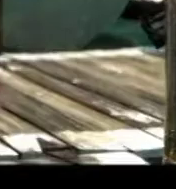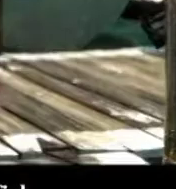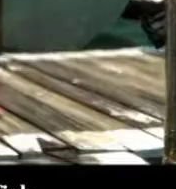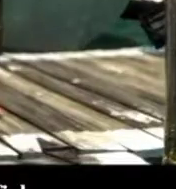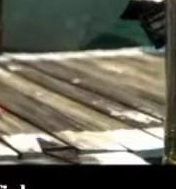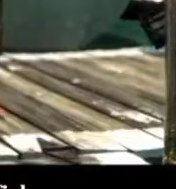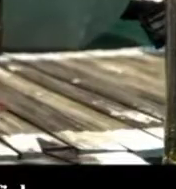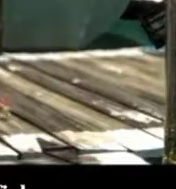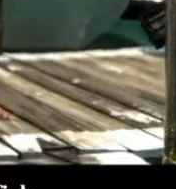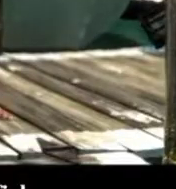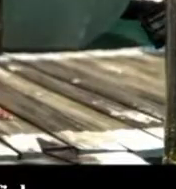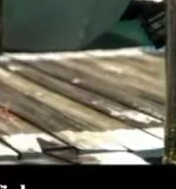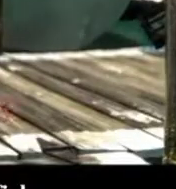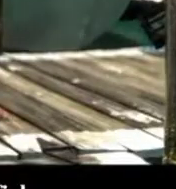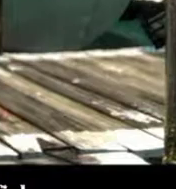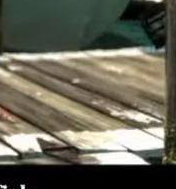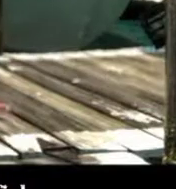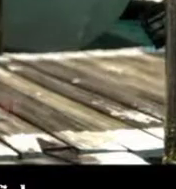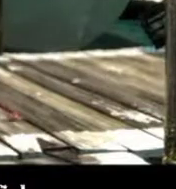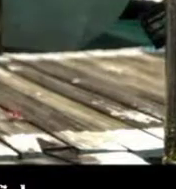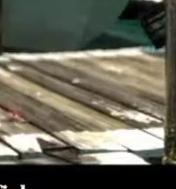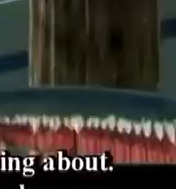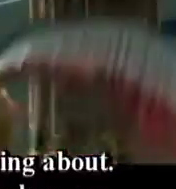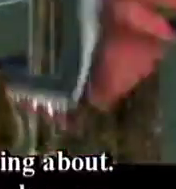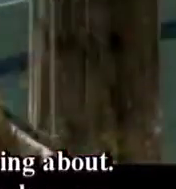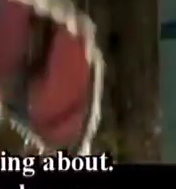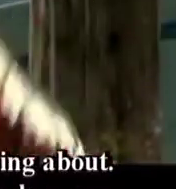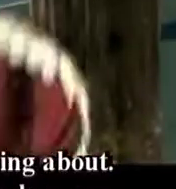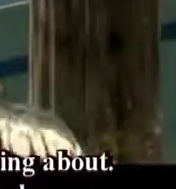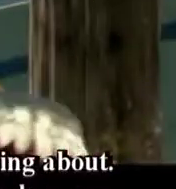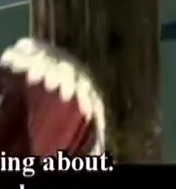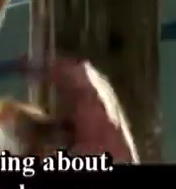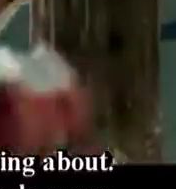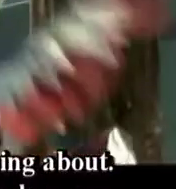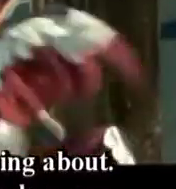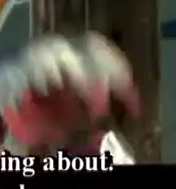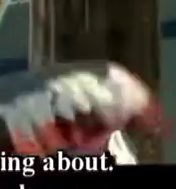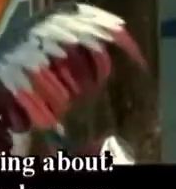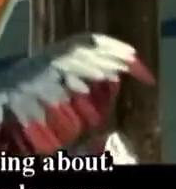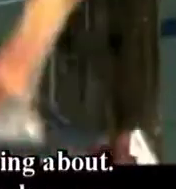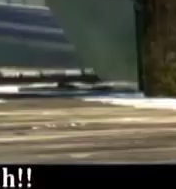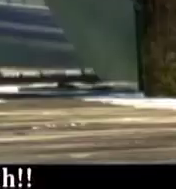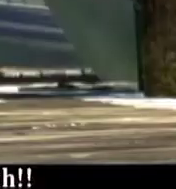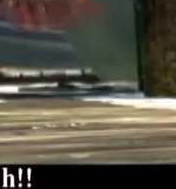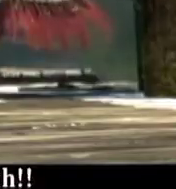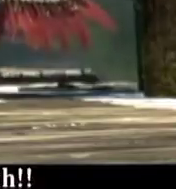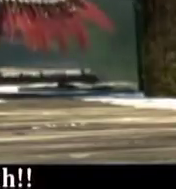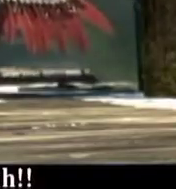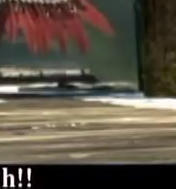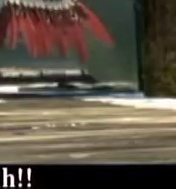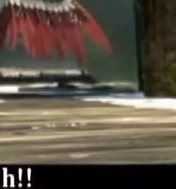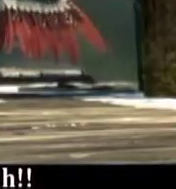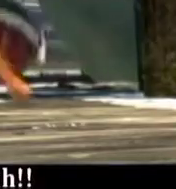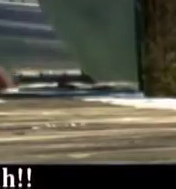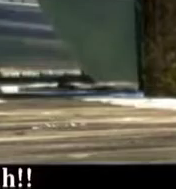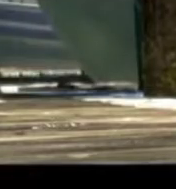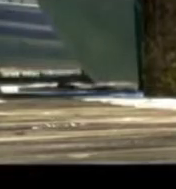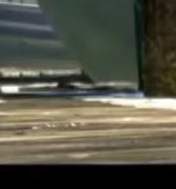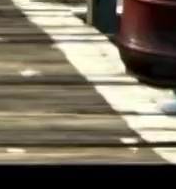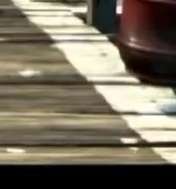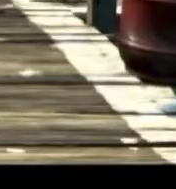Nemo! Nemo? Hey, he's that fish, you know, the one we've been talking about, the one that's been fighting the whole ocean. Hey, I know where your son is.